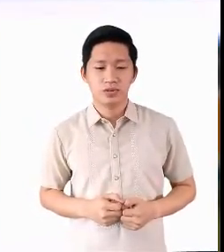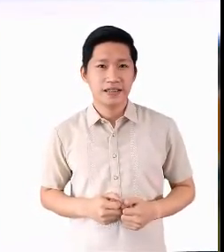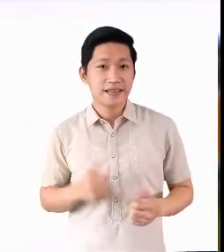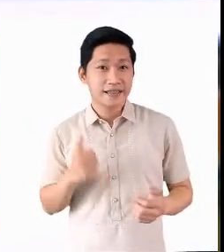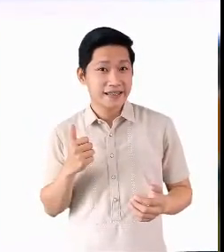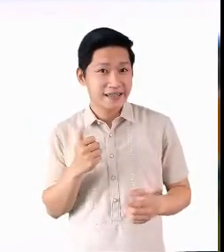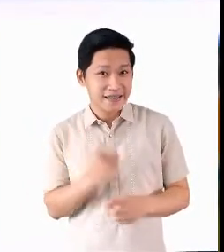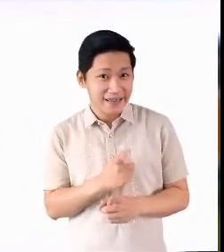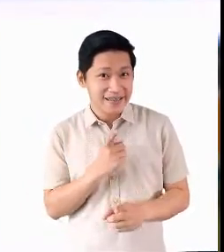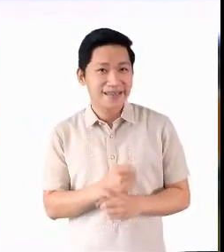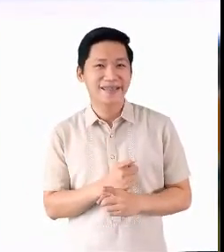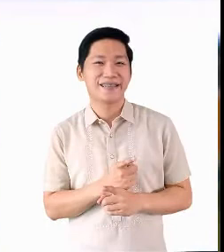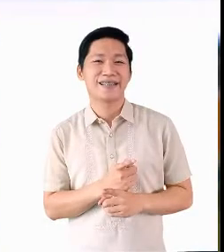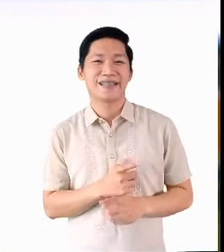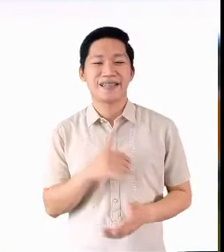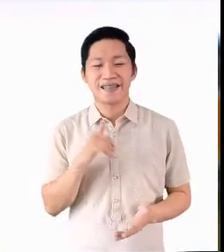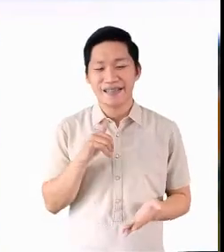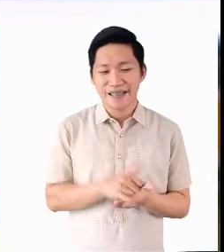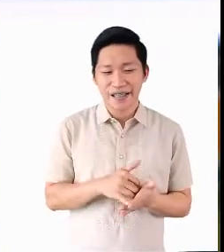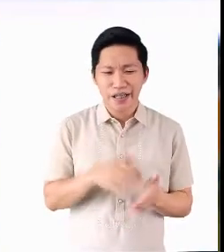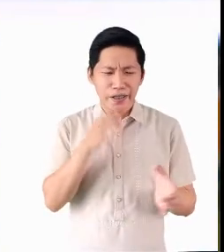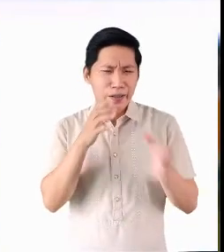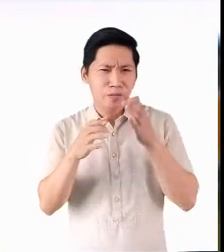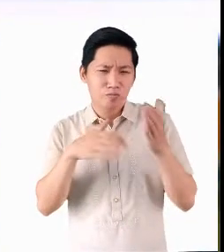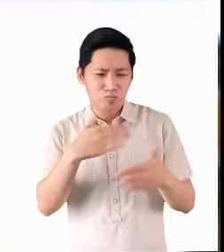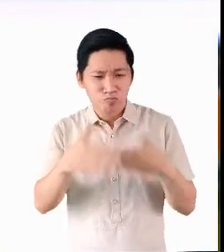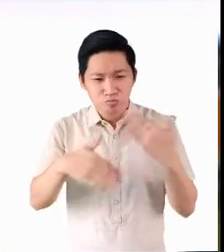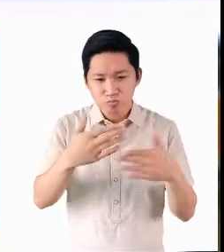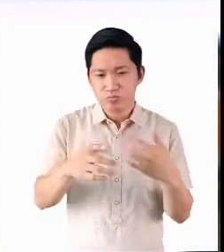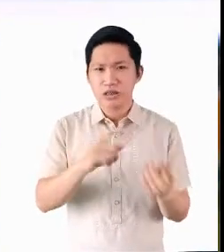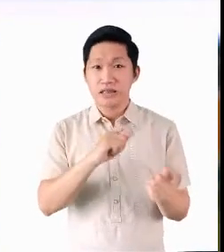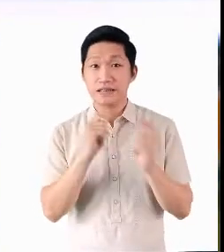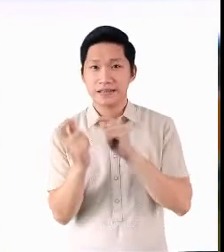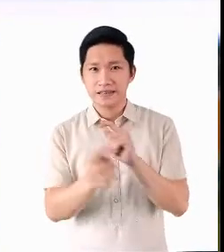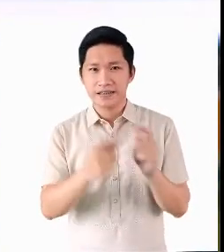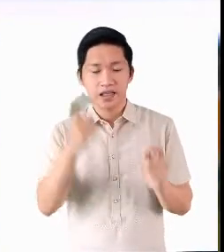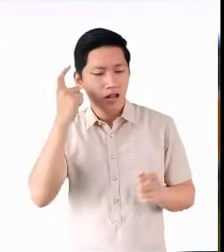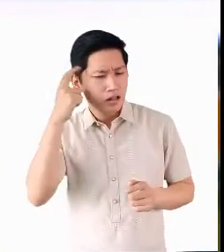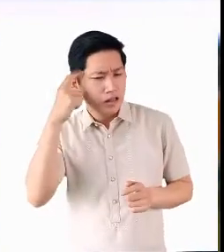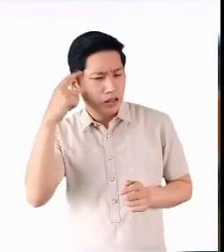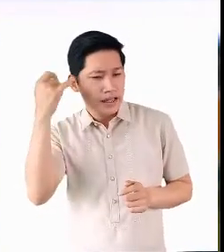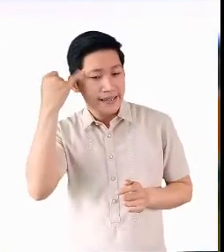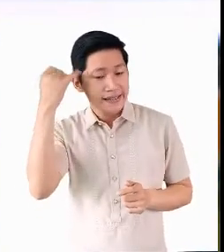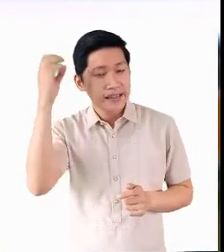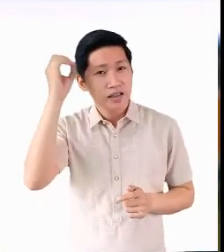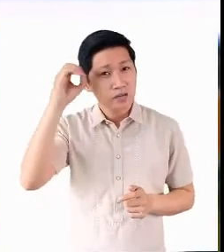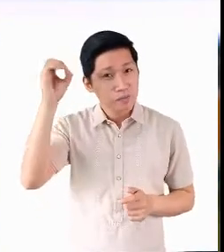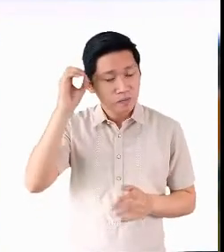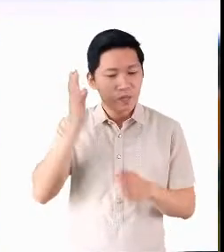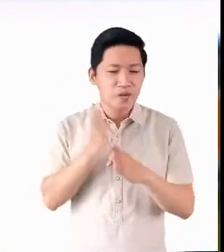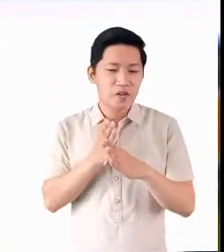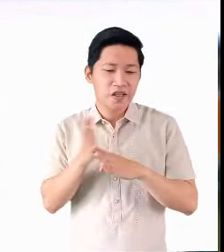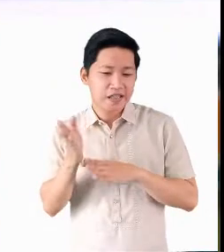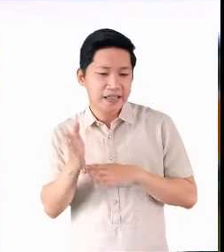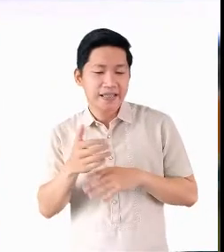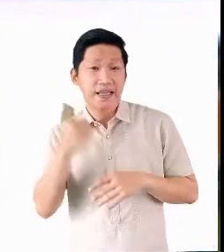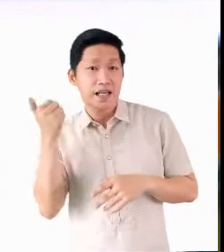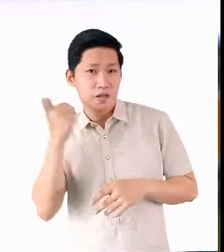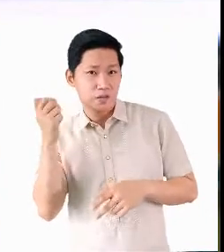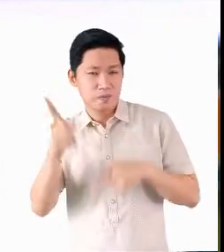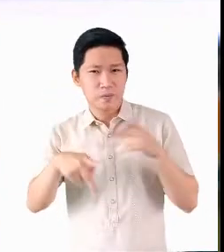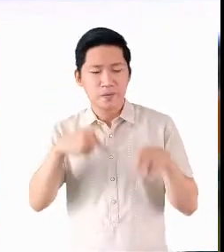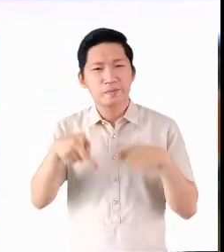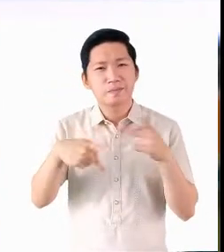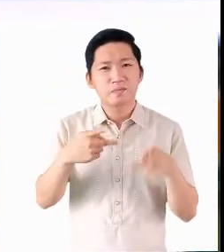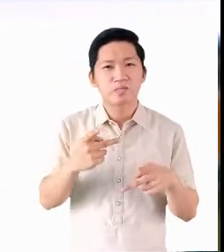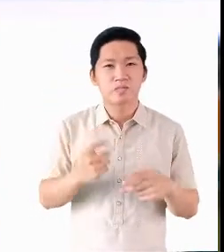That is right. Communication is a process of exchanging thoughts, ideas, and opinions to connect with